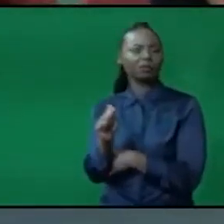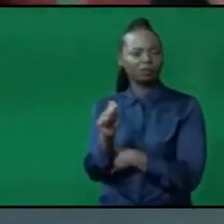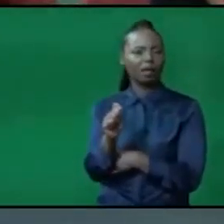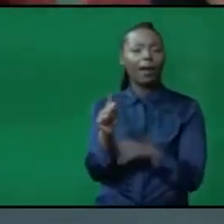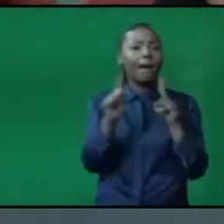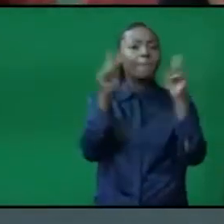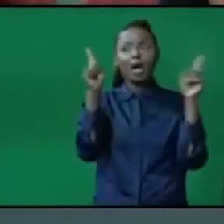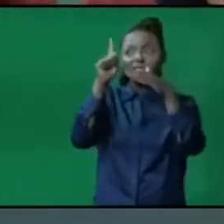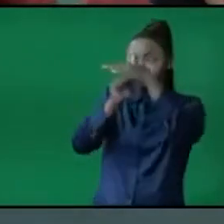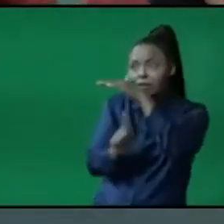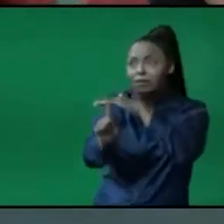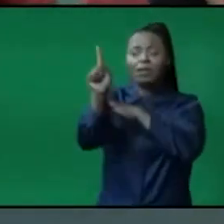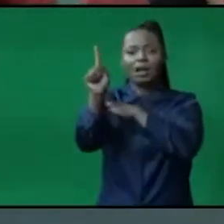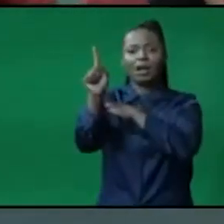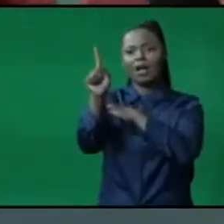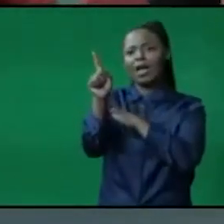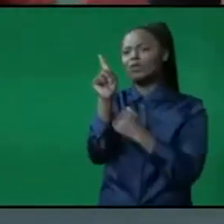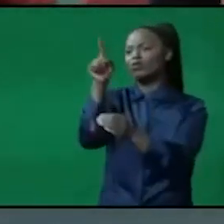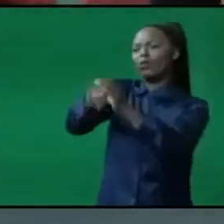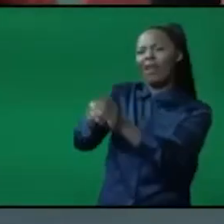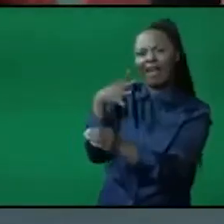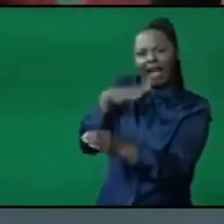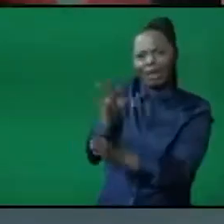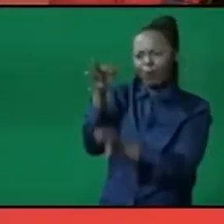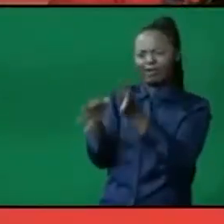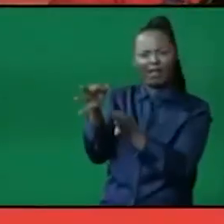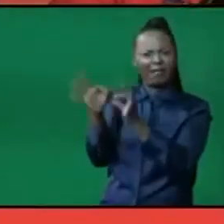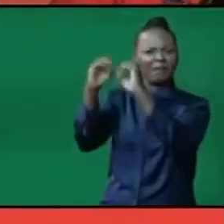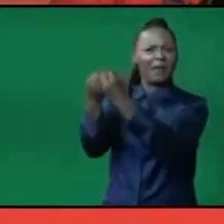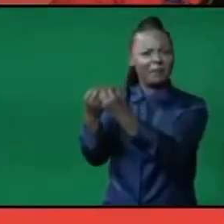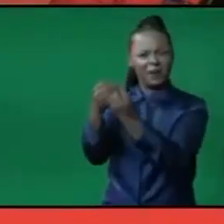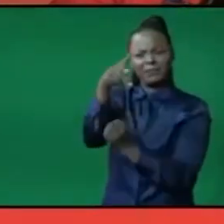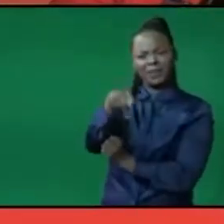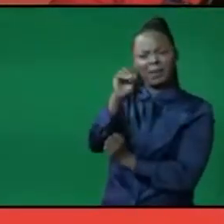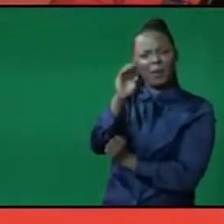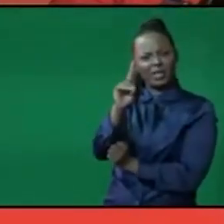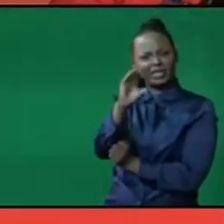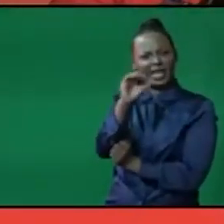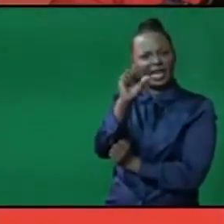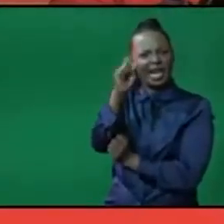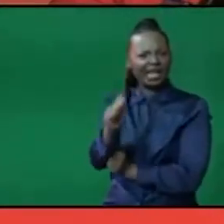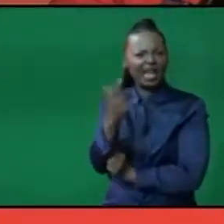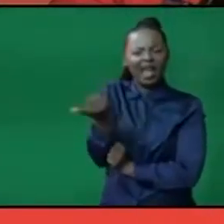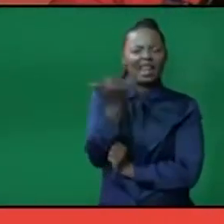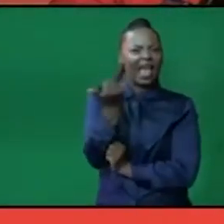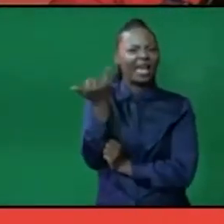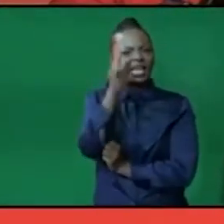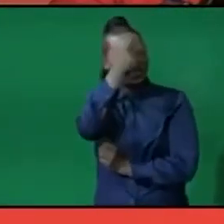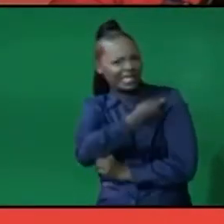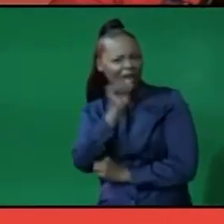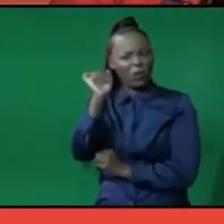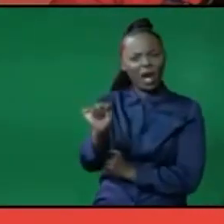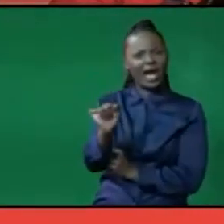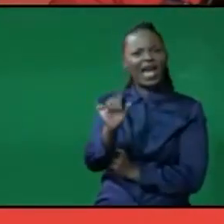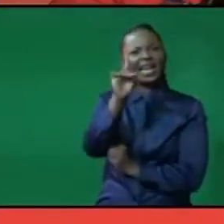to podcasts of other political parties. Like that one of the son of Dalimbouf. We can't go there.